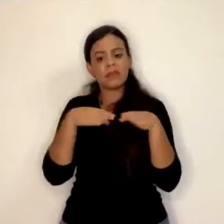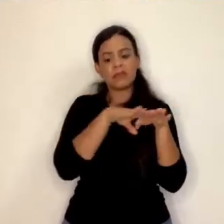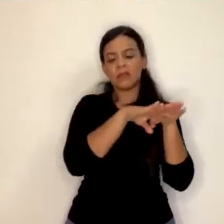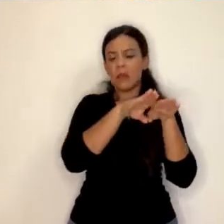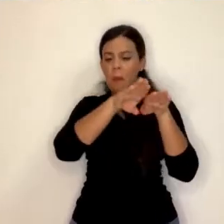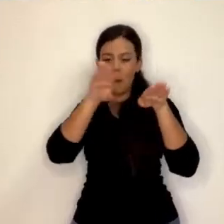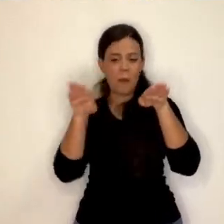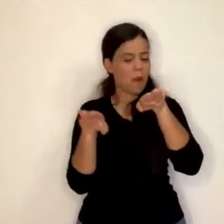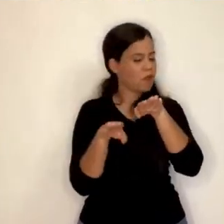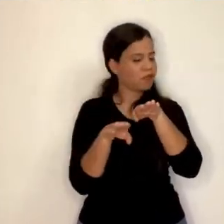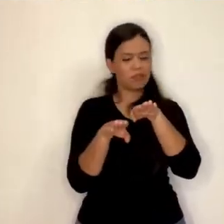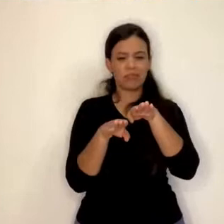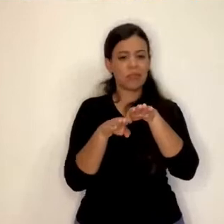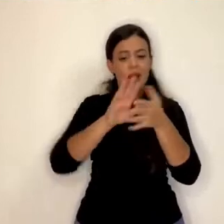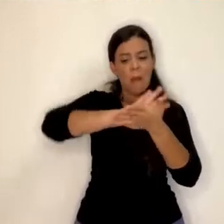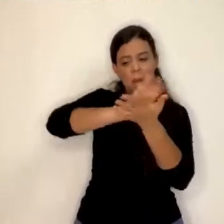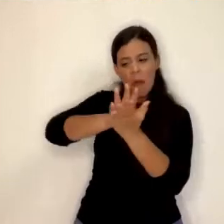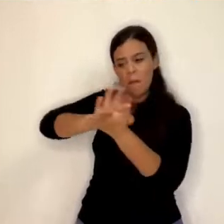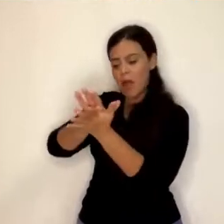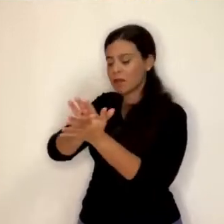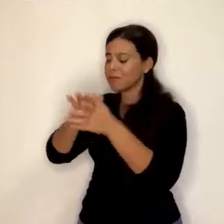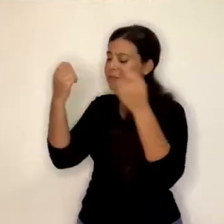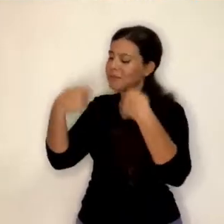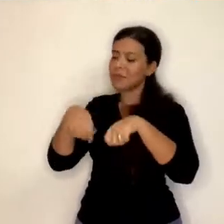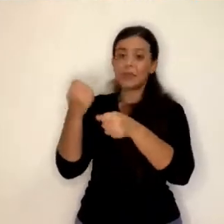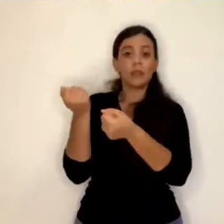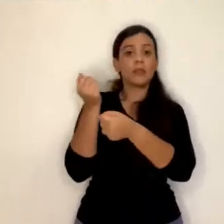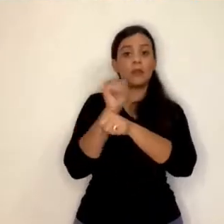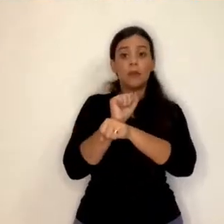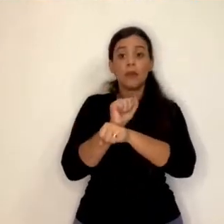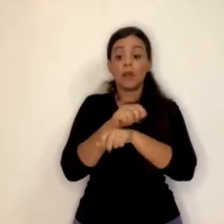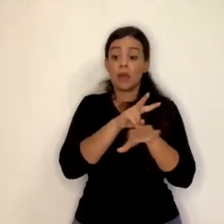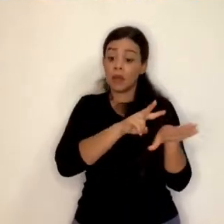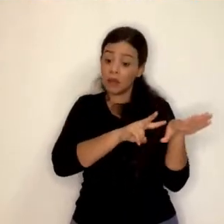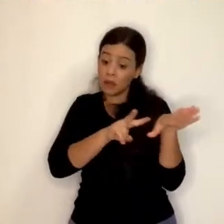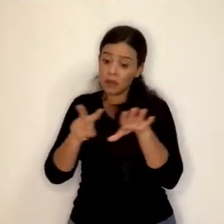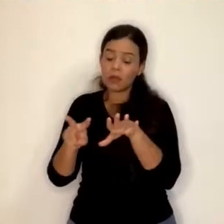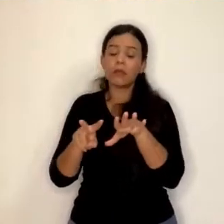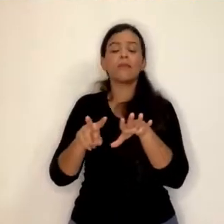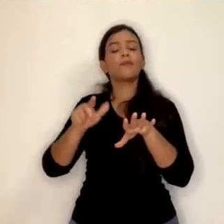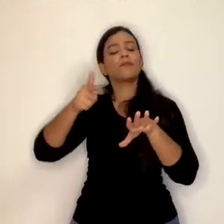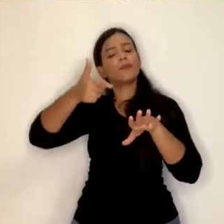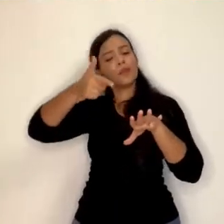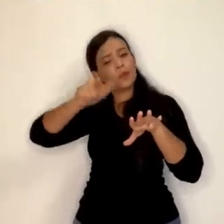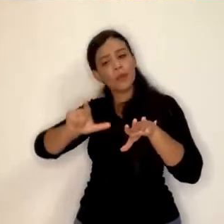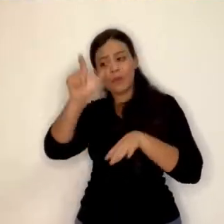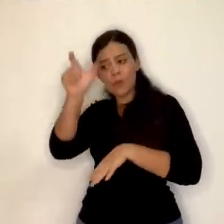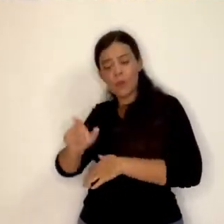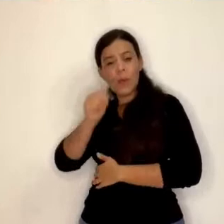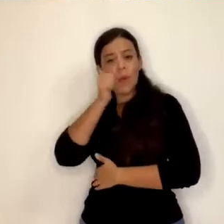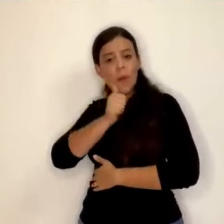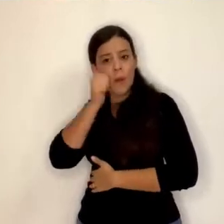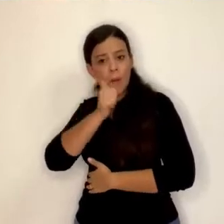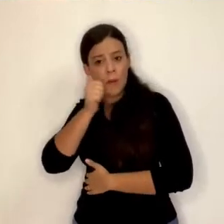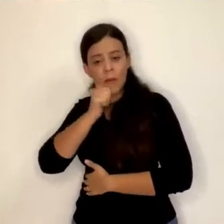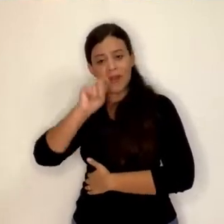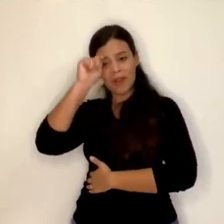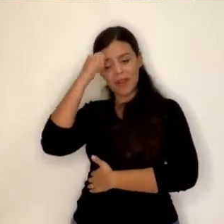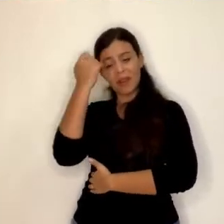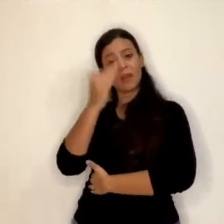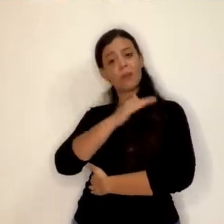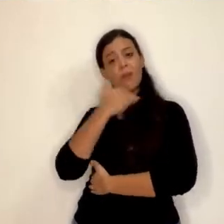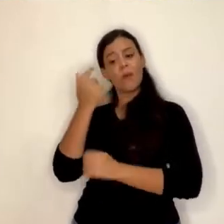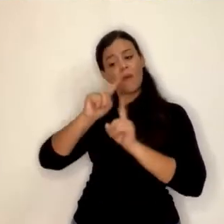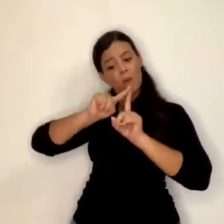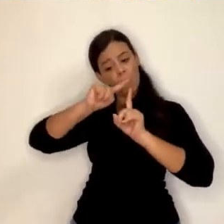indignation and against racism and inequalities, that this only this week has killed another